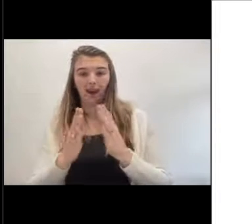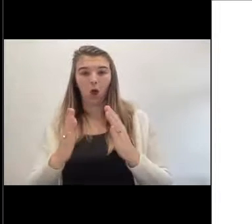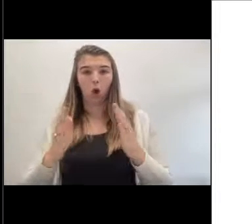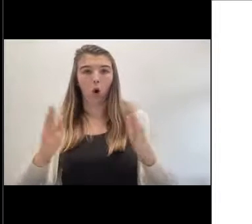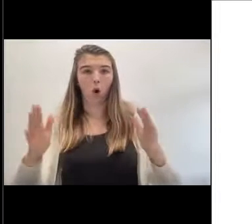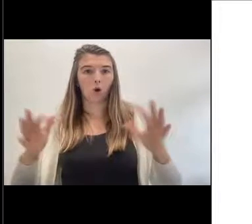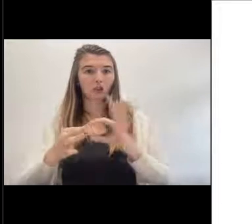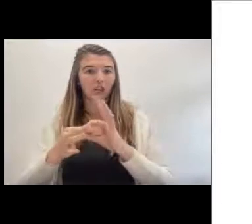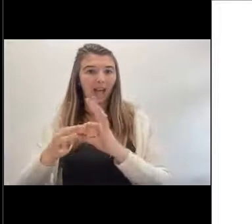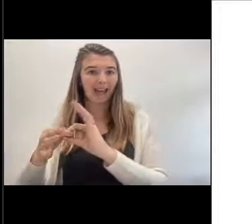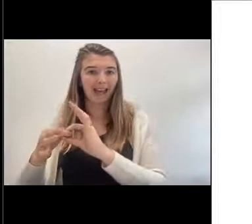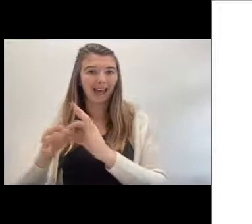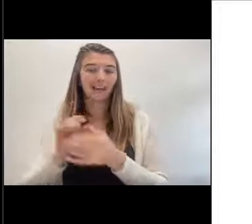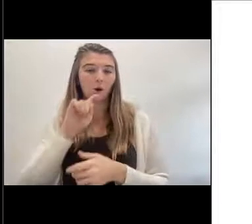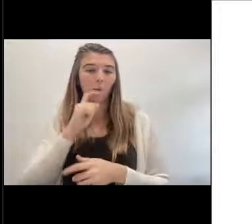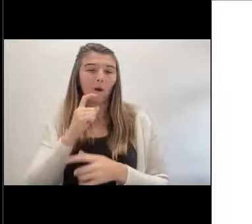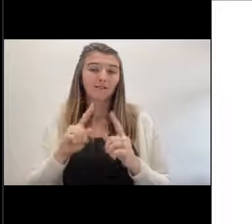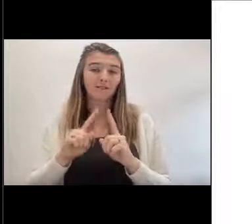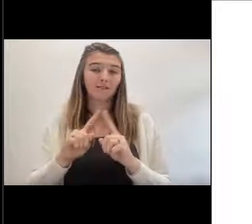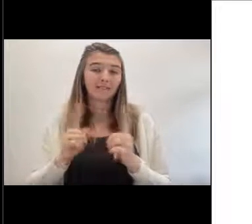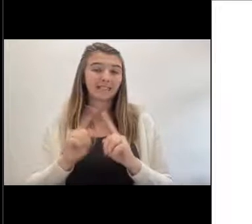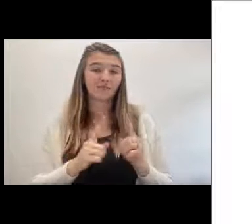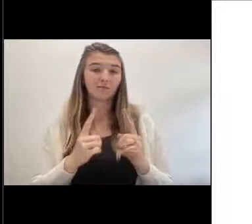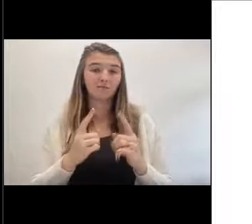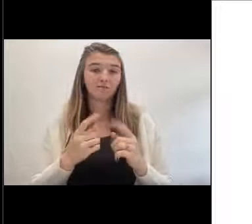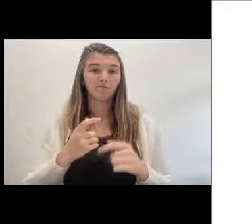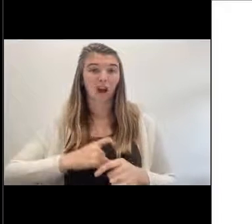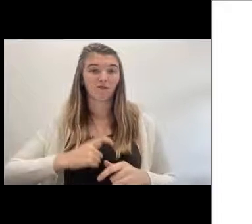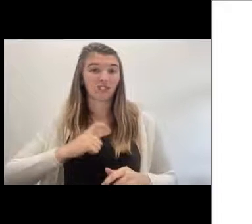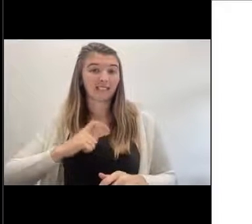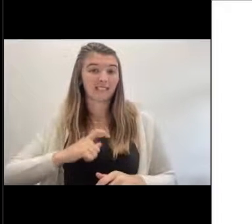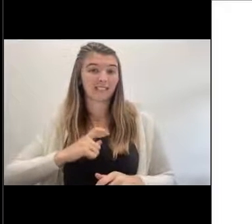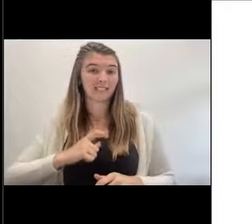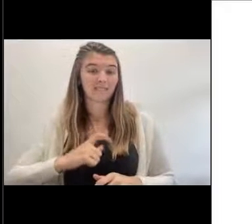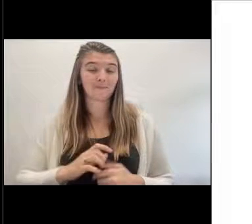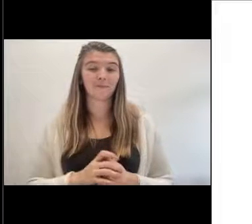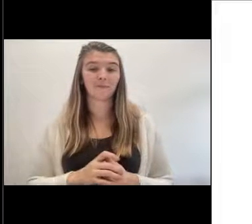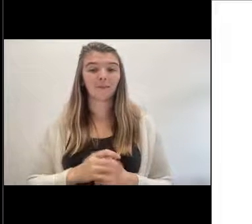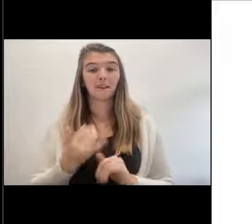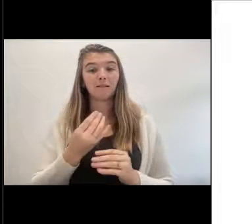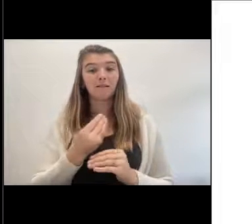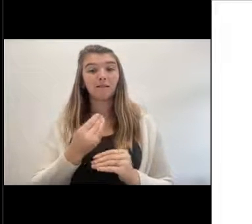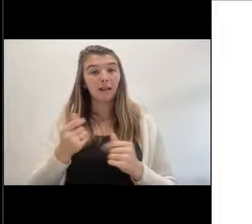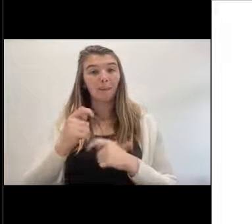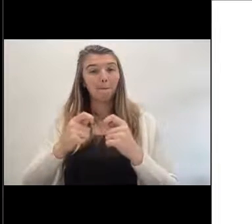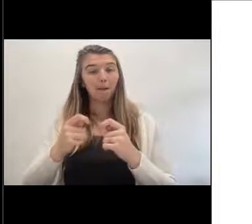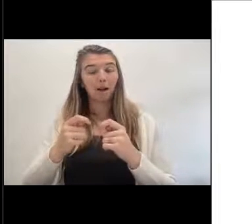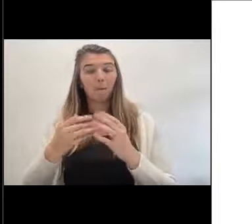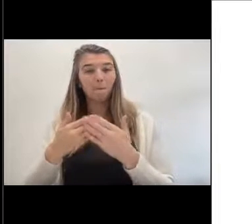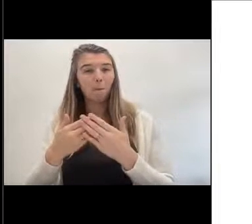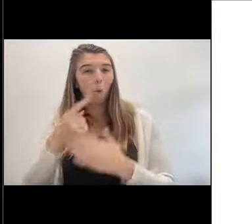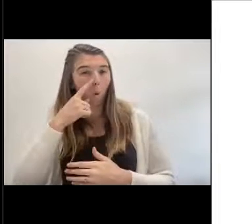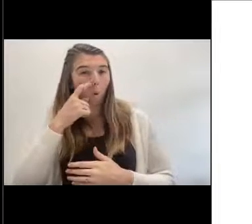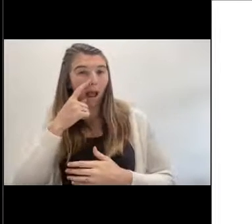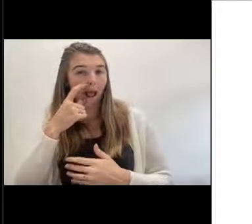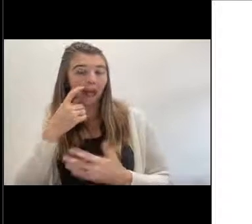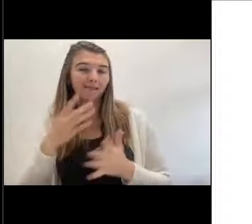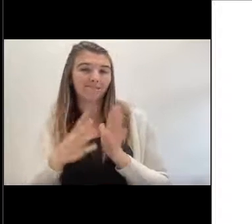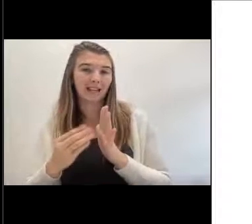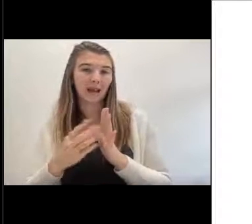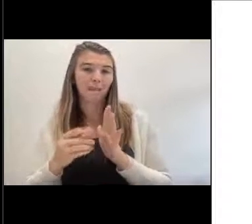slightly different characteristics. They will become more oily, say. So if you have short chain length, you will have a